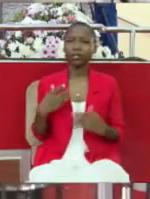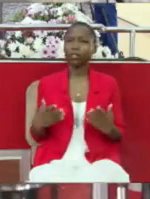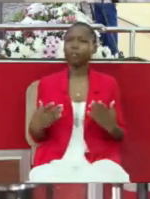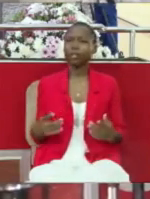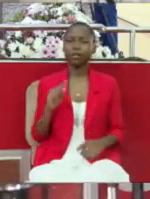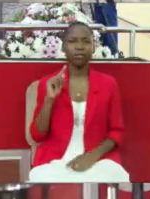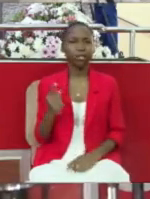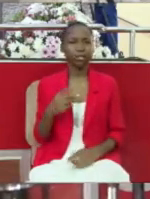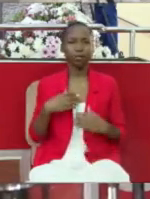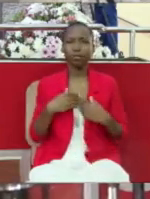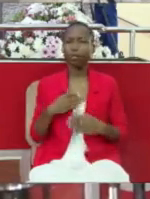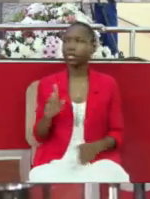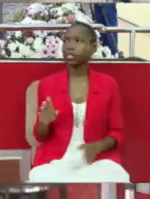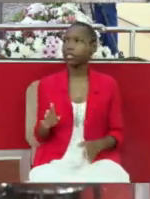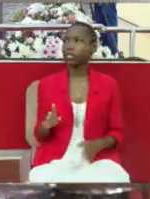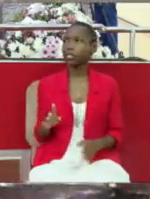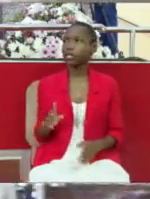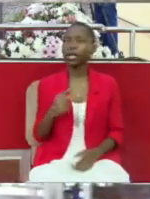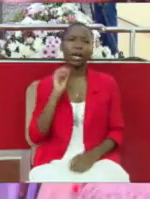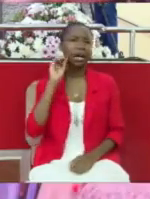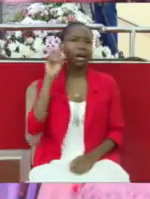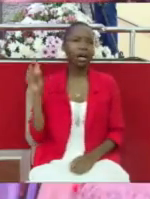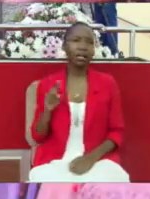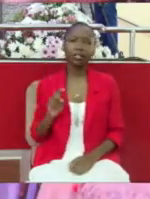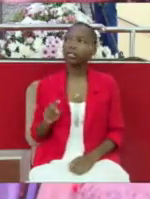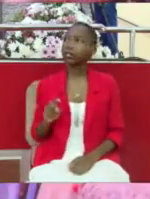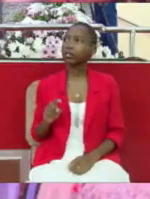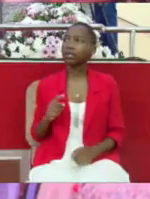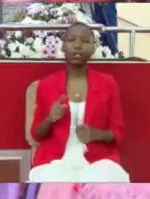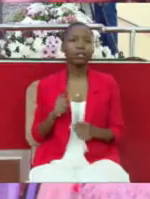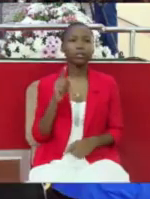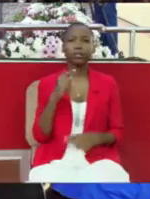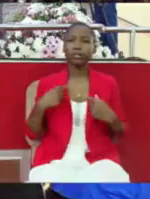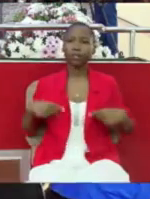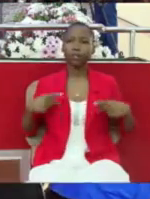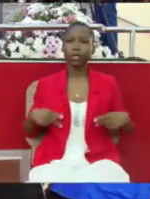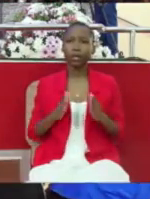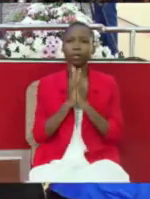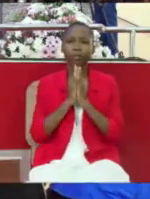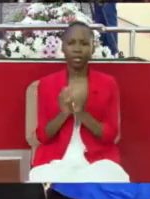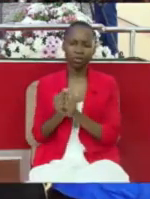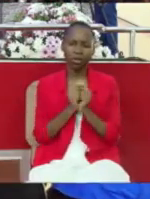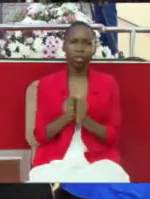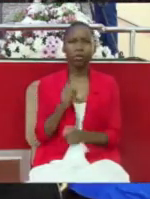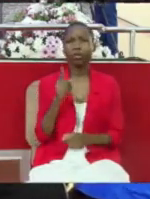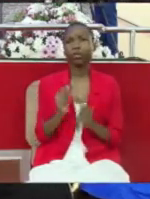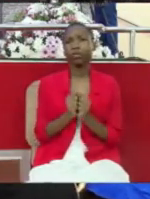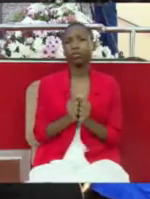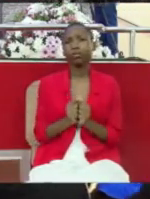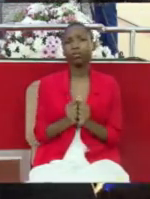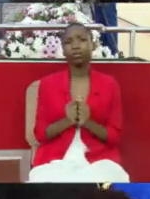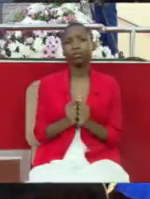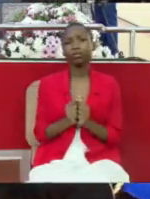it is asking someone to pray for you so that you can know